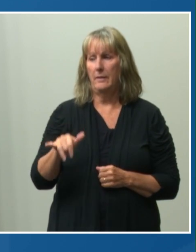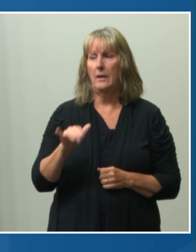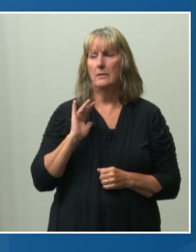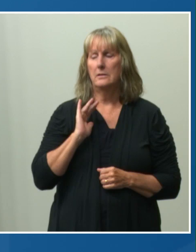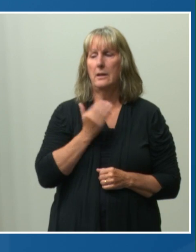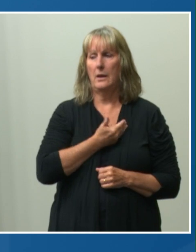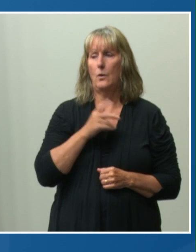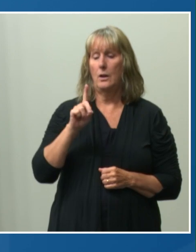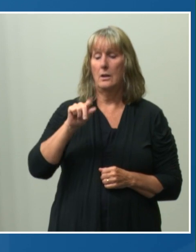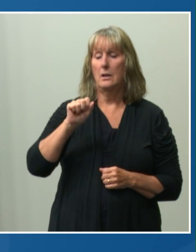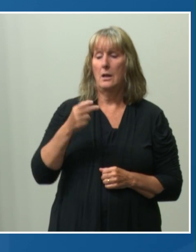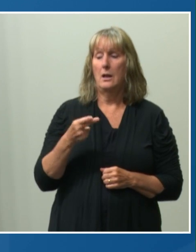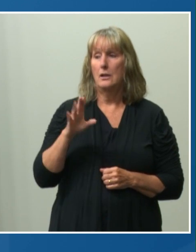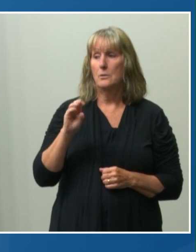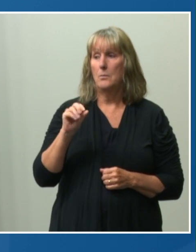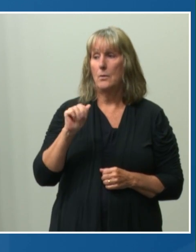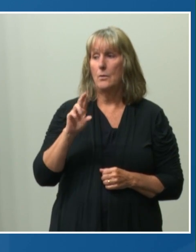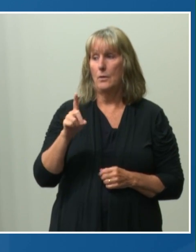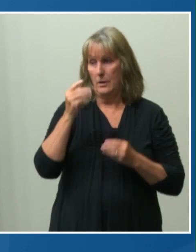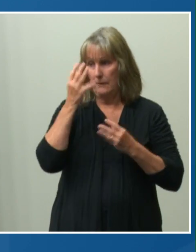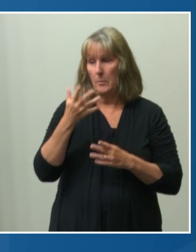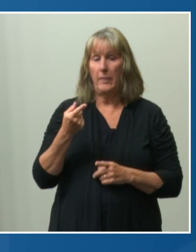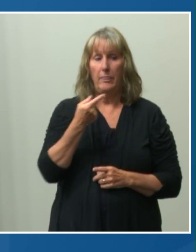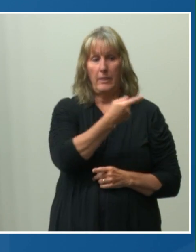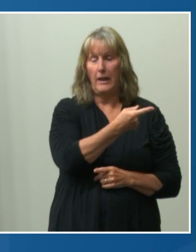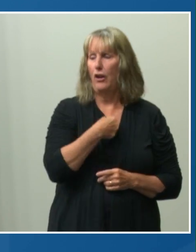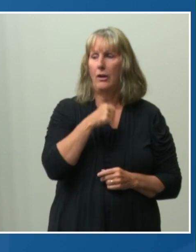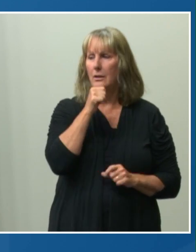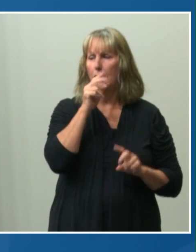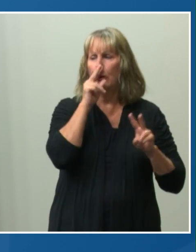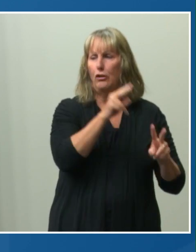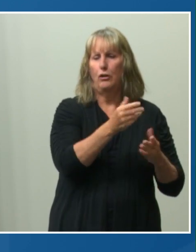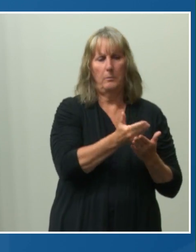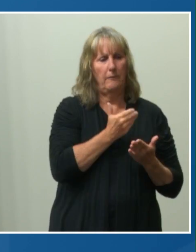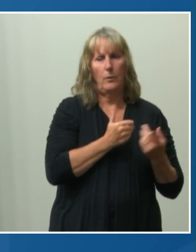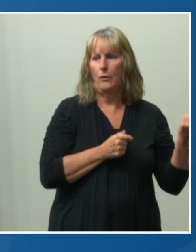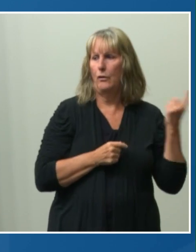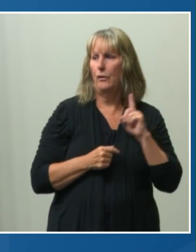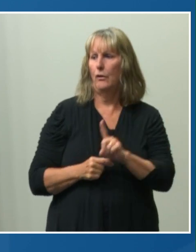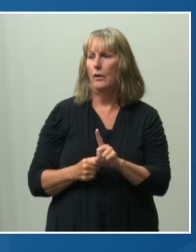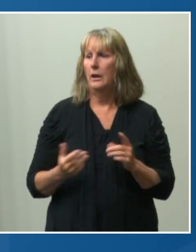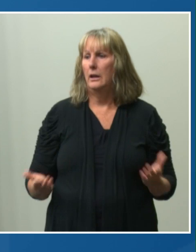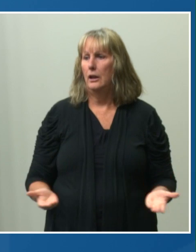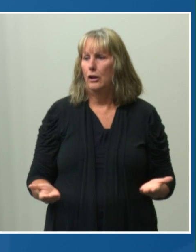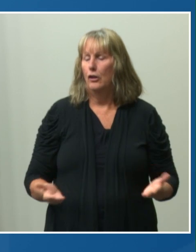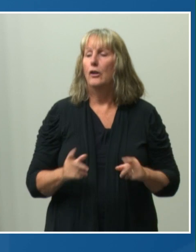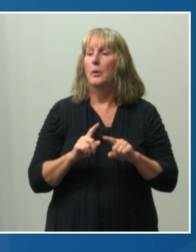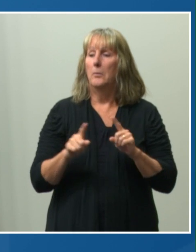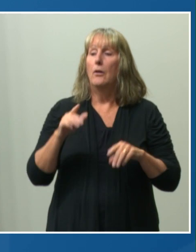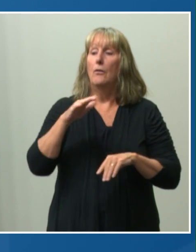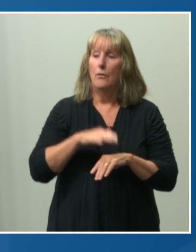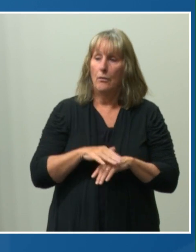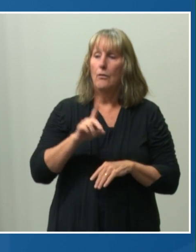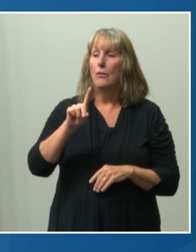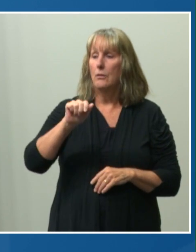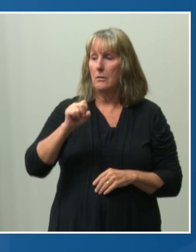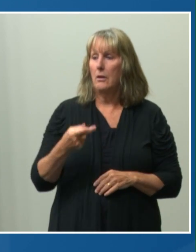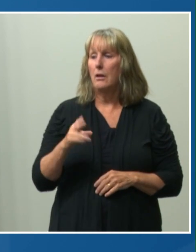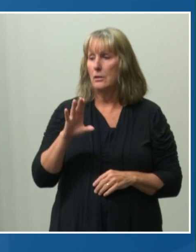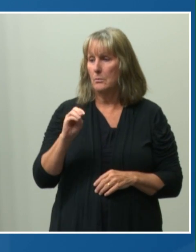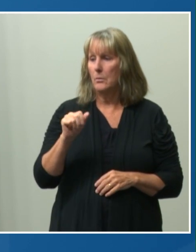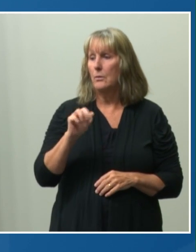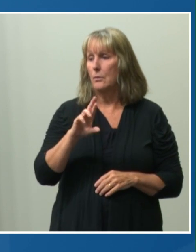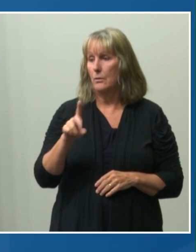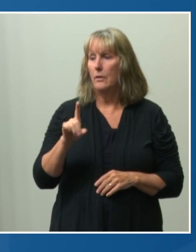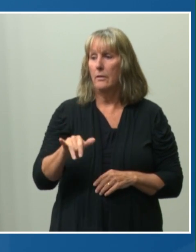our dashboard, and I didn't look at that right before I came down here to tell you, but it is on the dashboard in